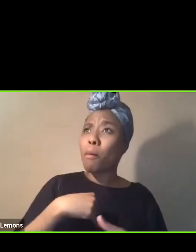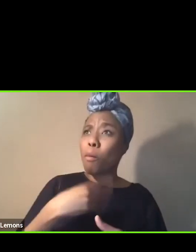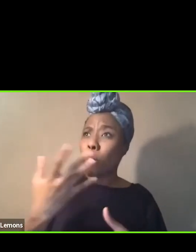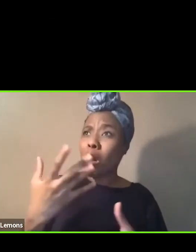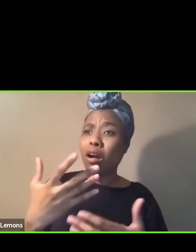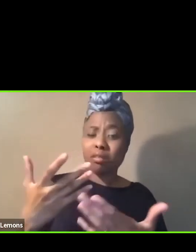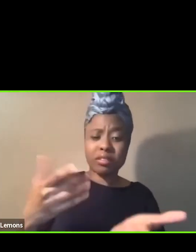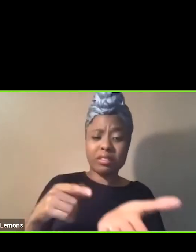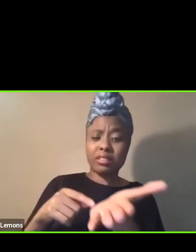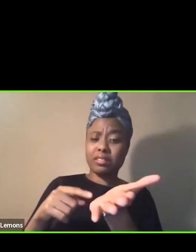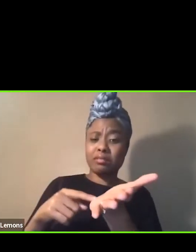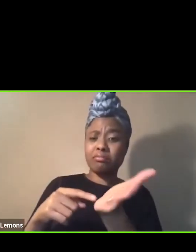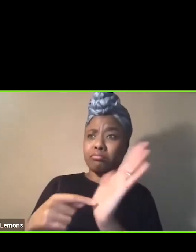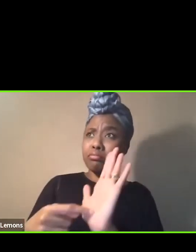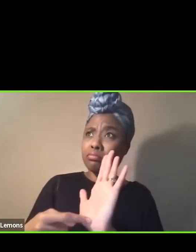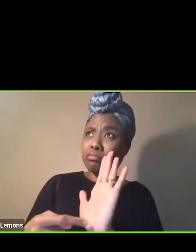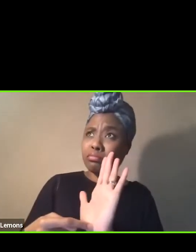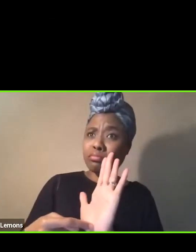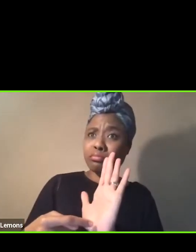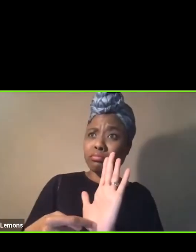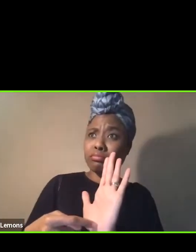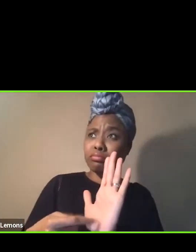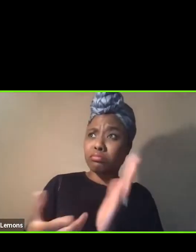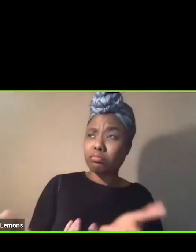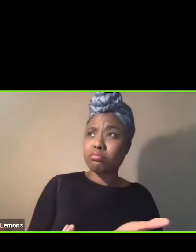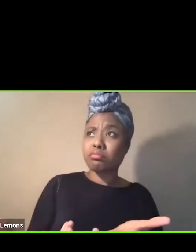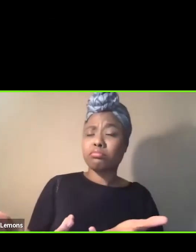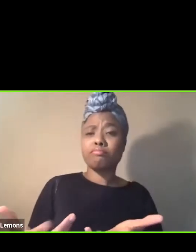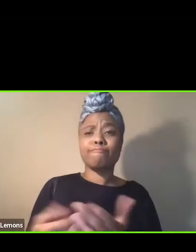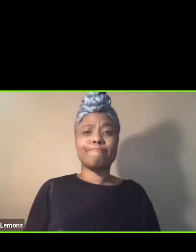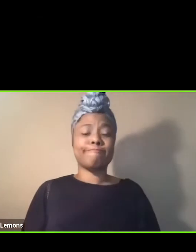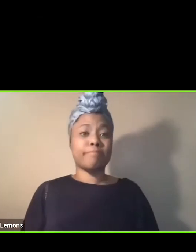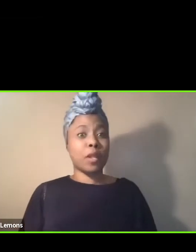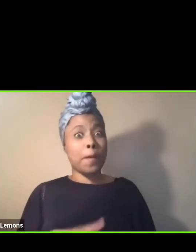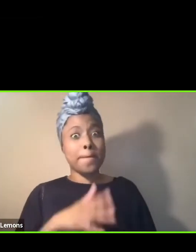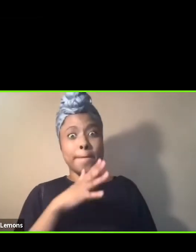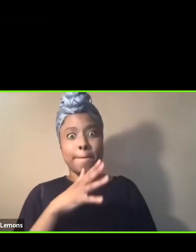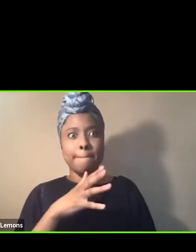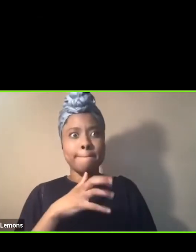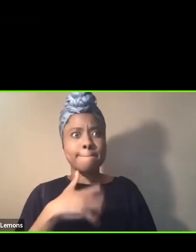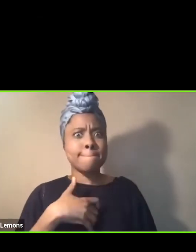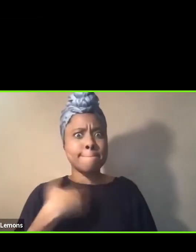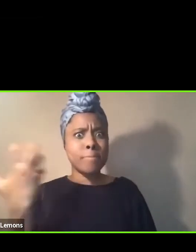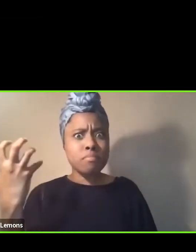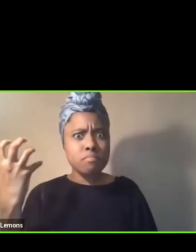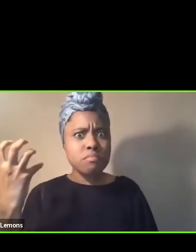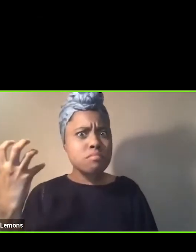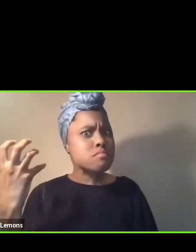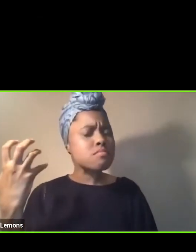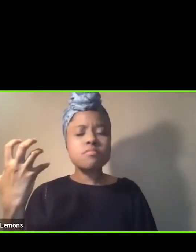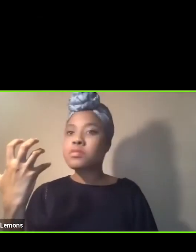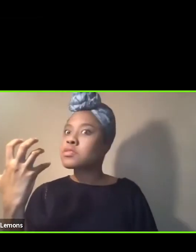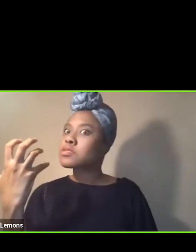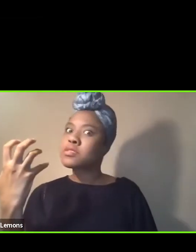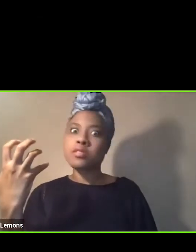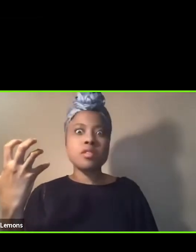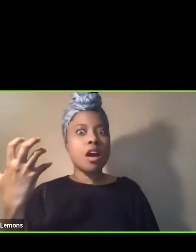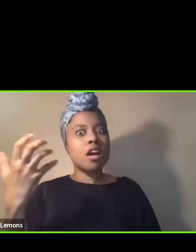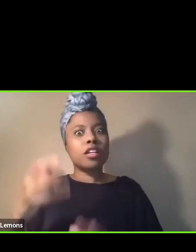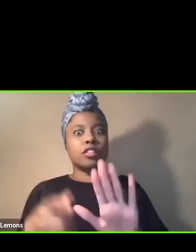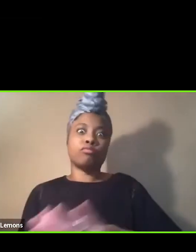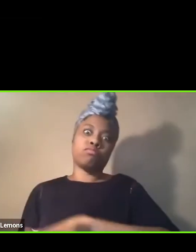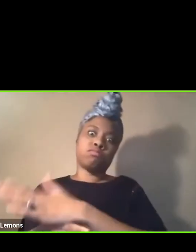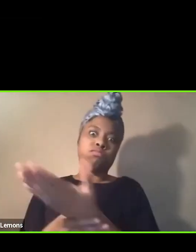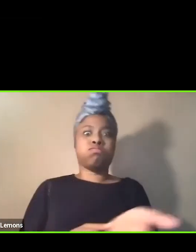at the palm of my hand. And my mom was hot. She turned my hand over